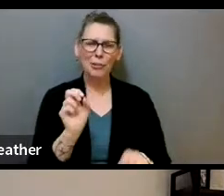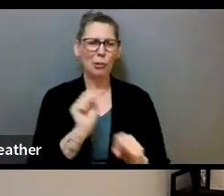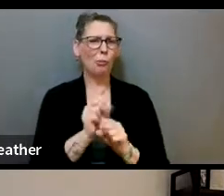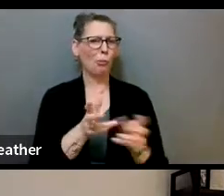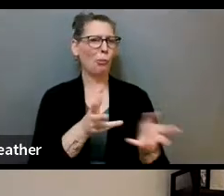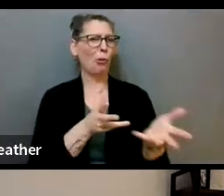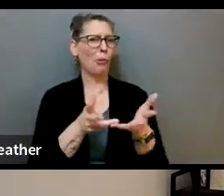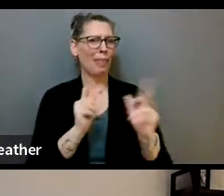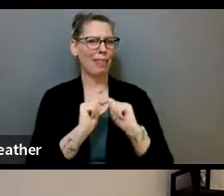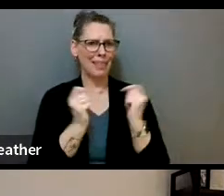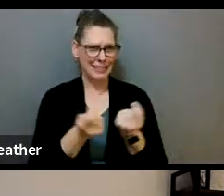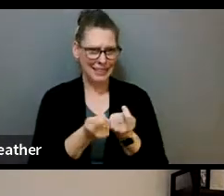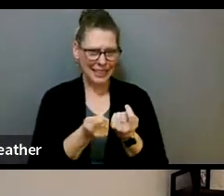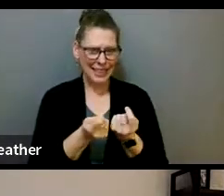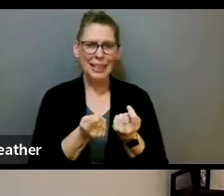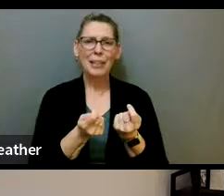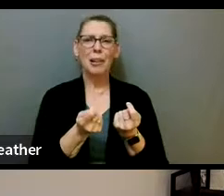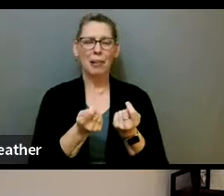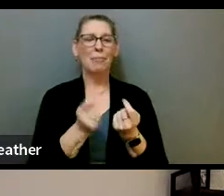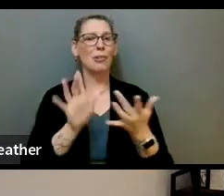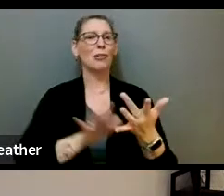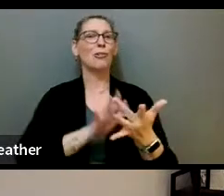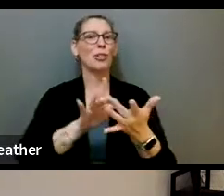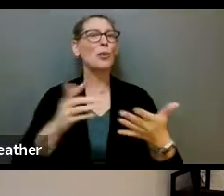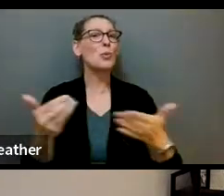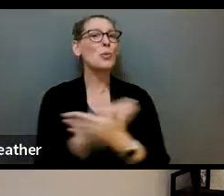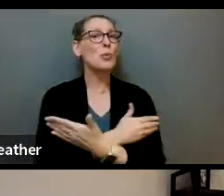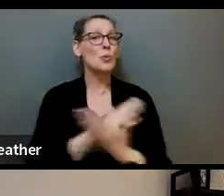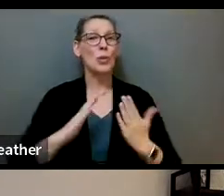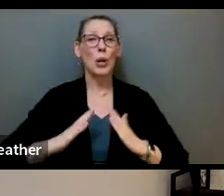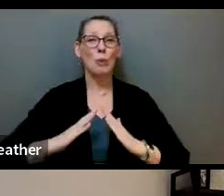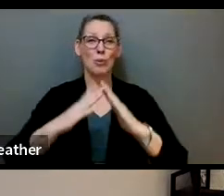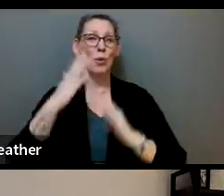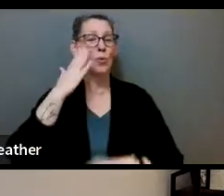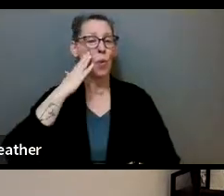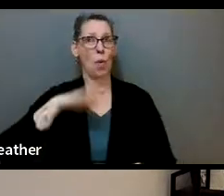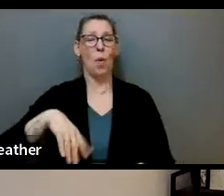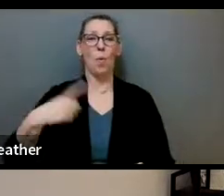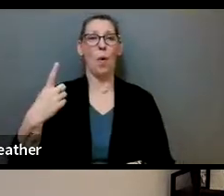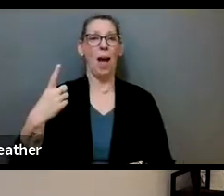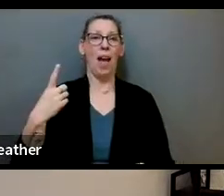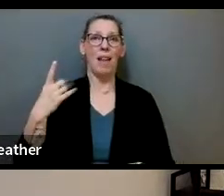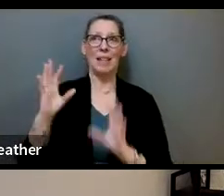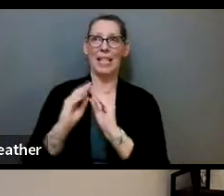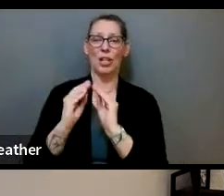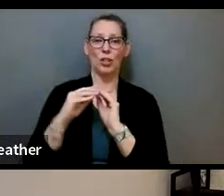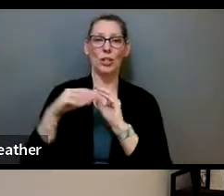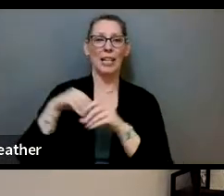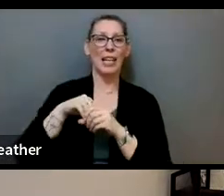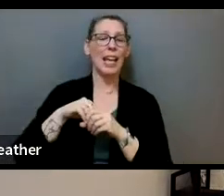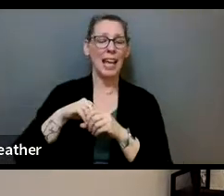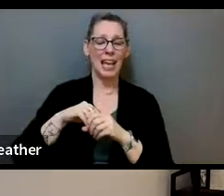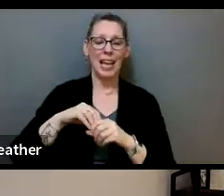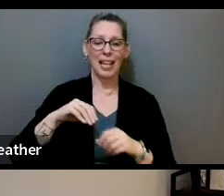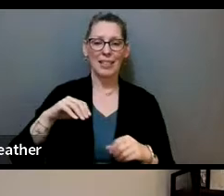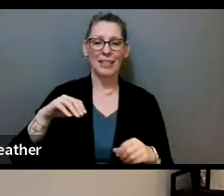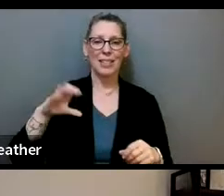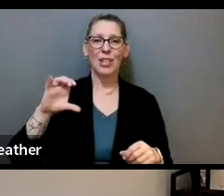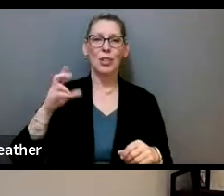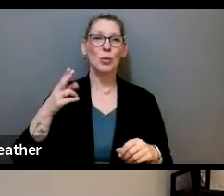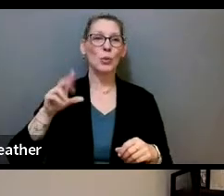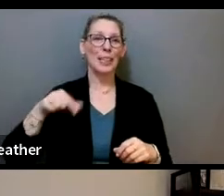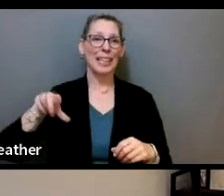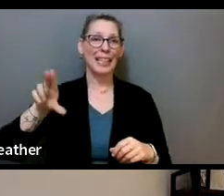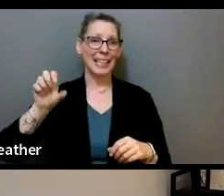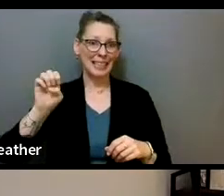team and reach new communities. I know that one of our sessions was in Chuukese, another one was completely in